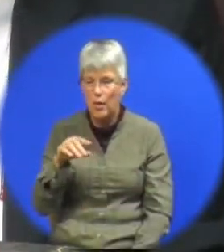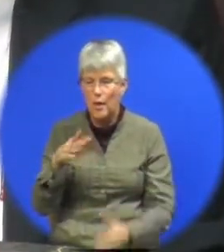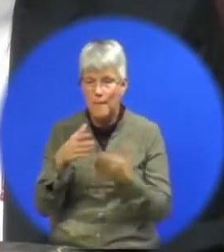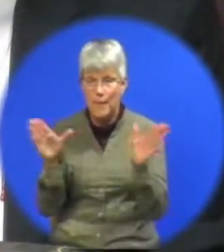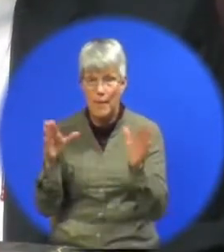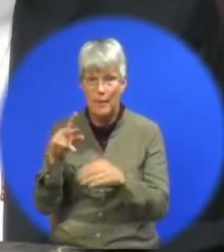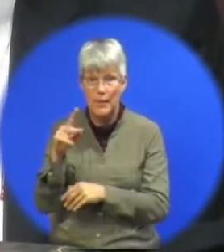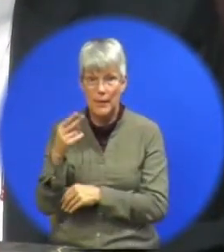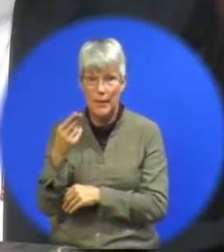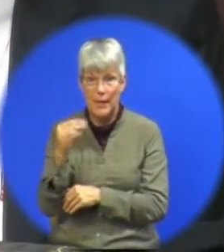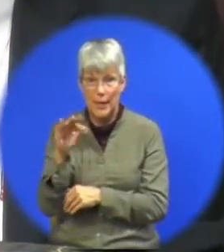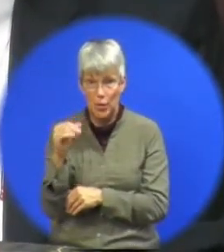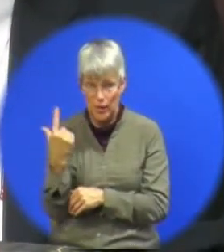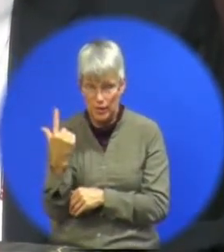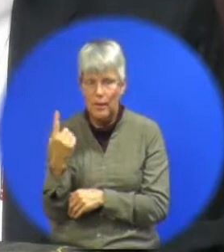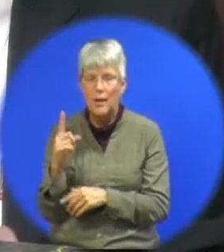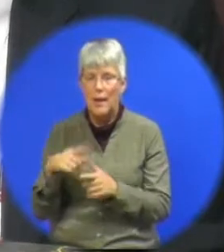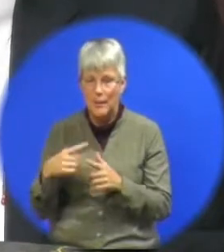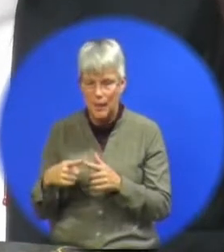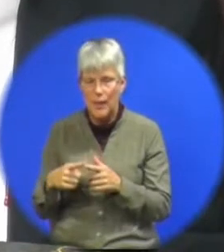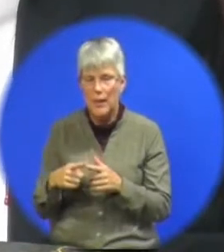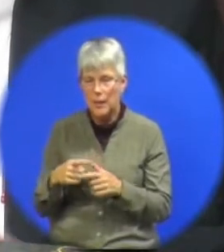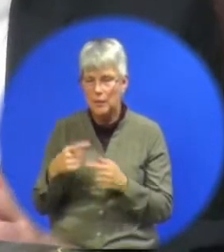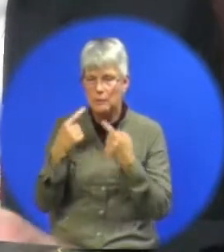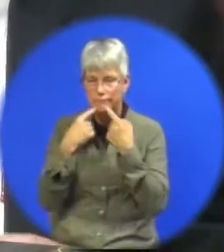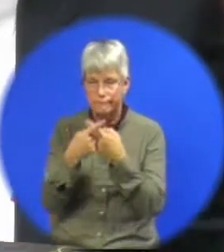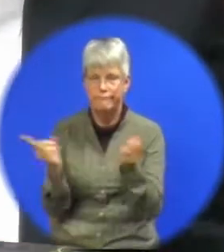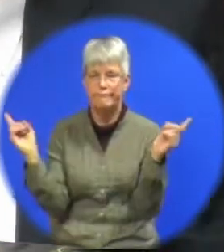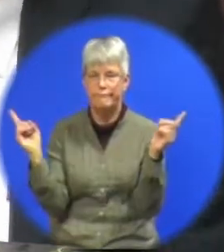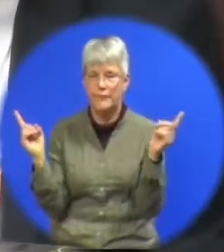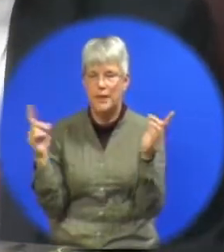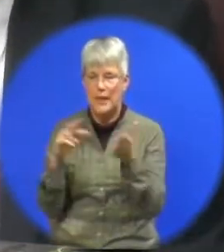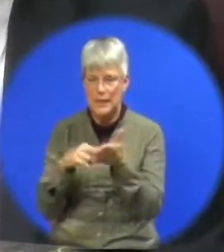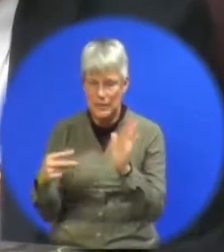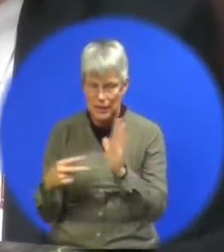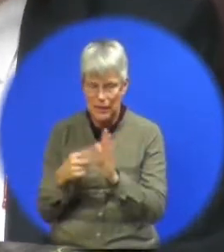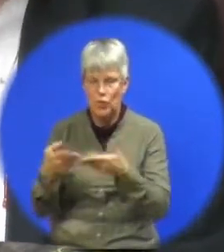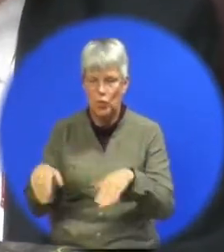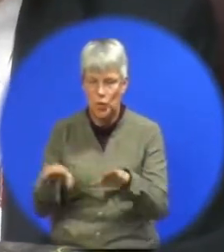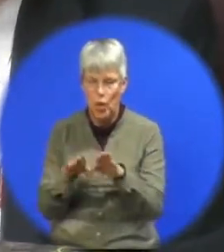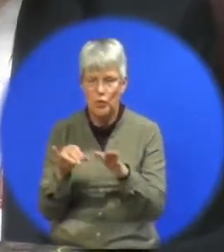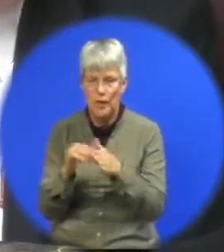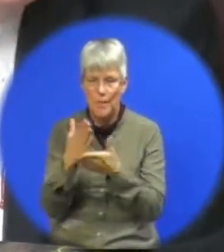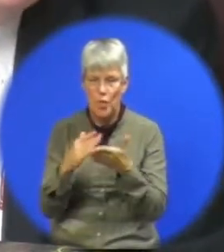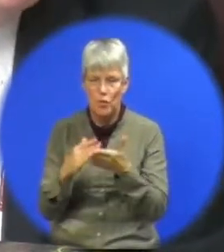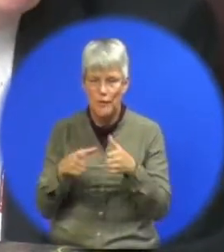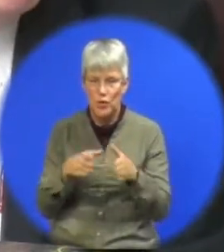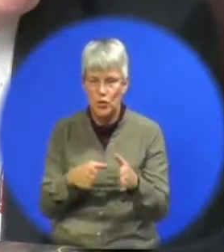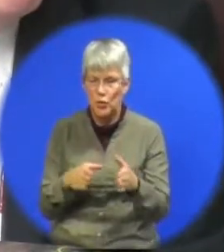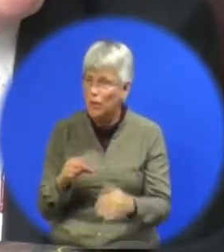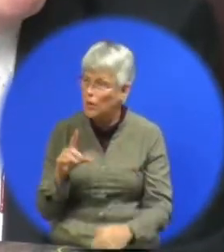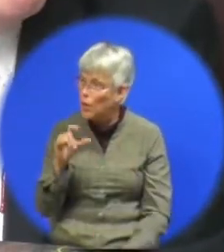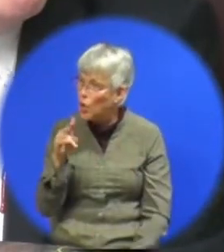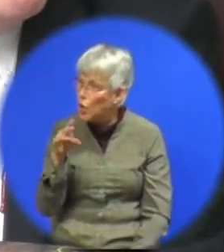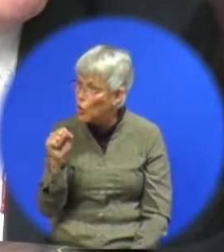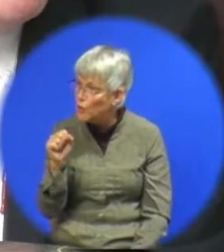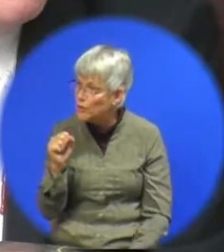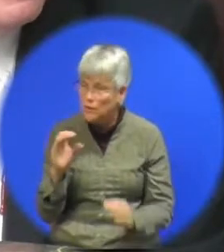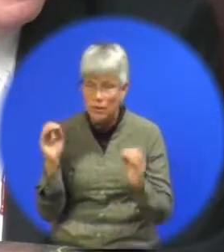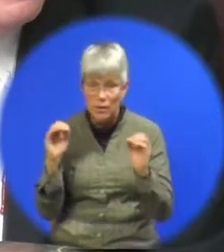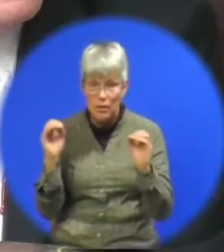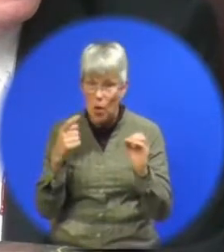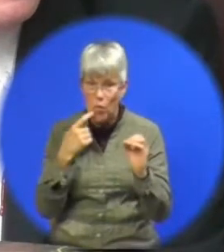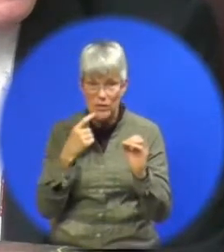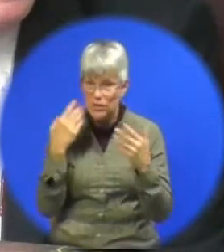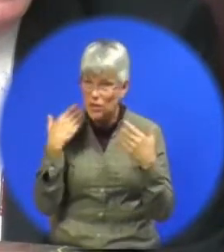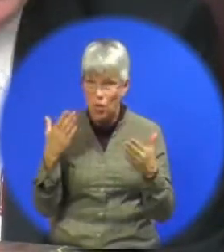the resolution state your intent to close that portion of the street. Louis said no one knows how that came to